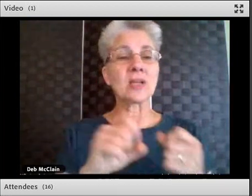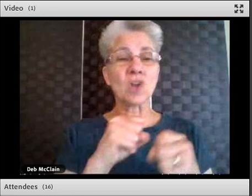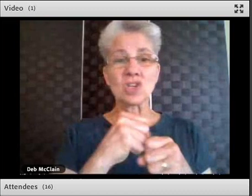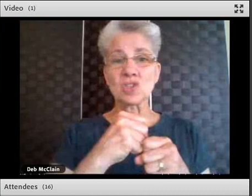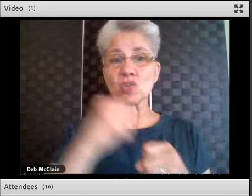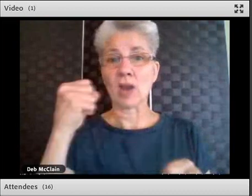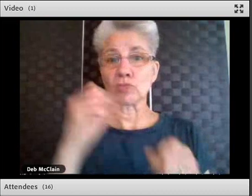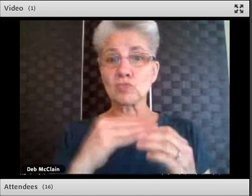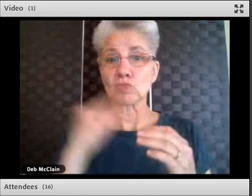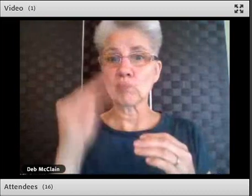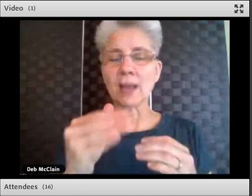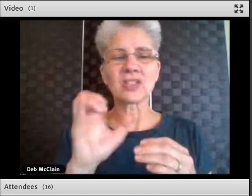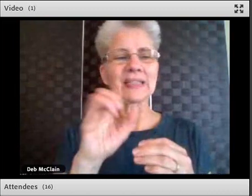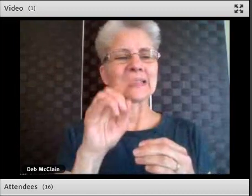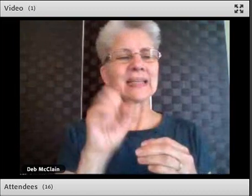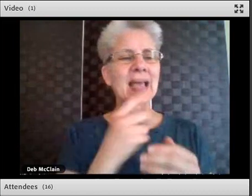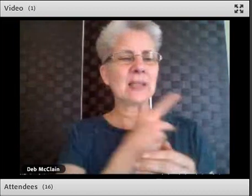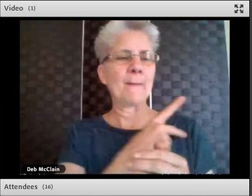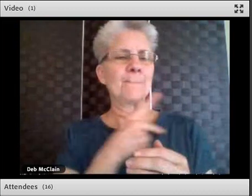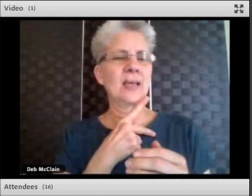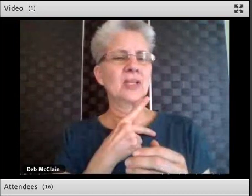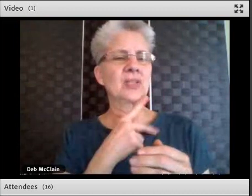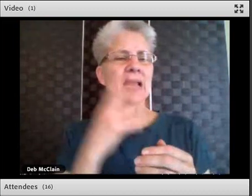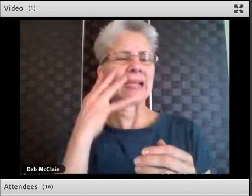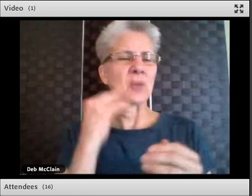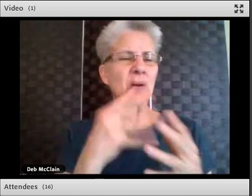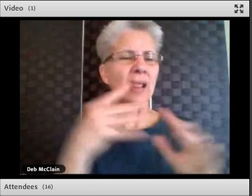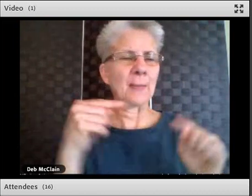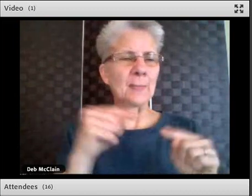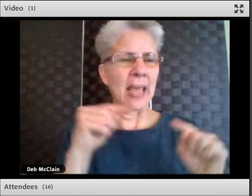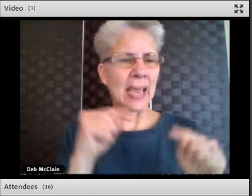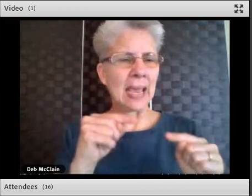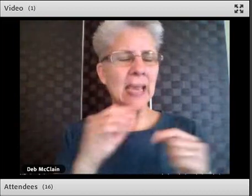stretched, EDS patients experience a lot of pain.